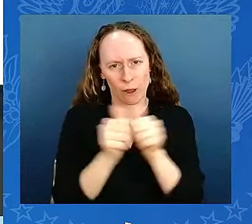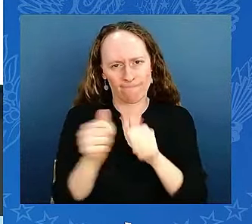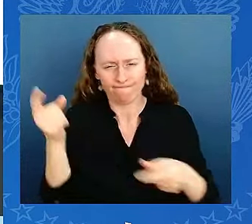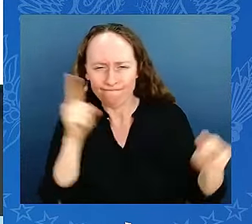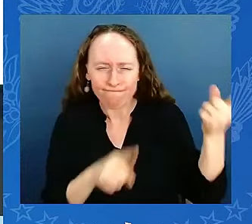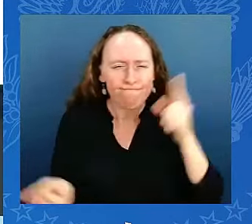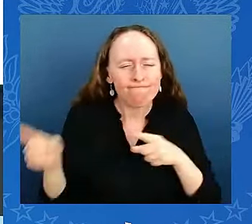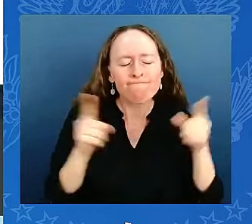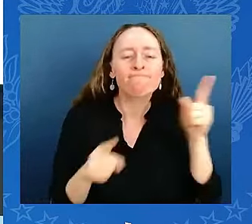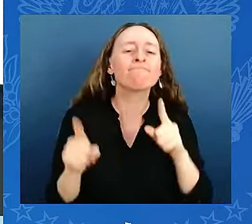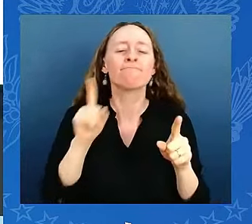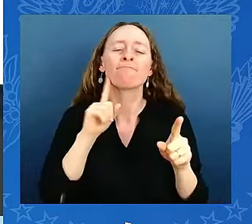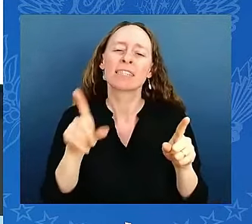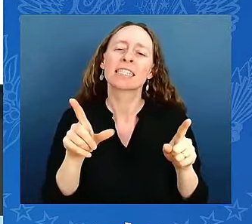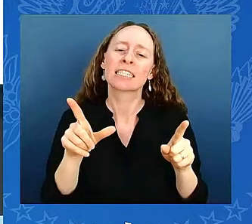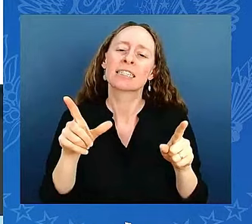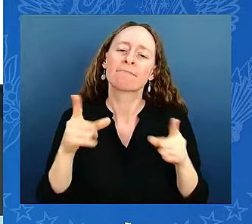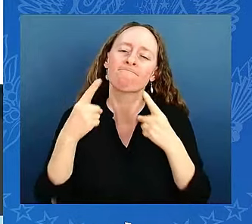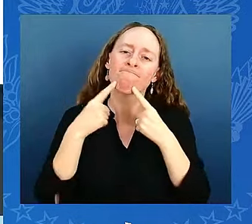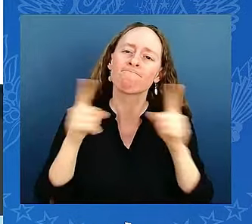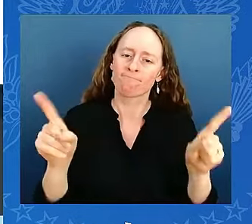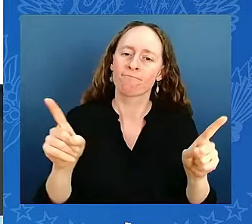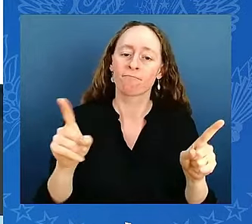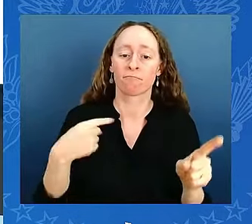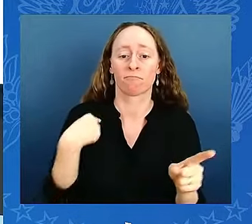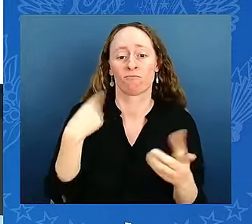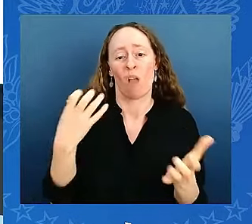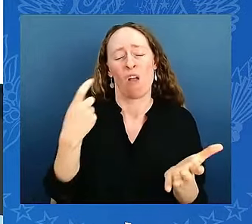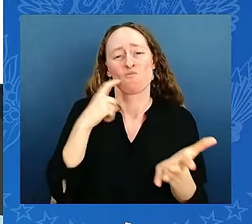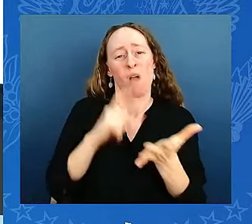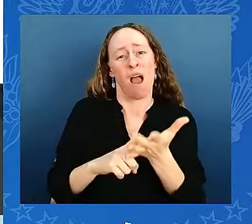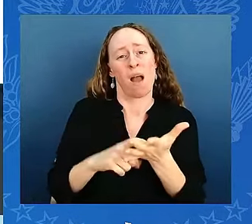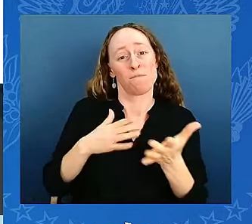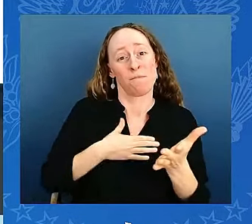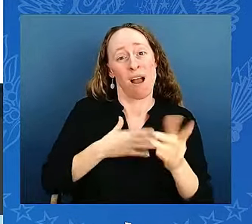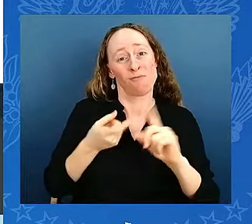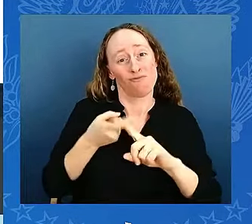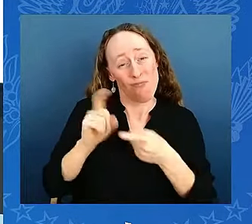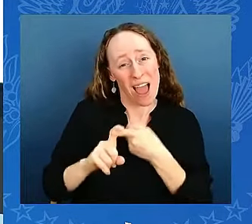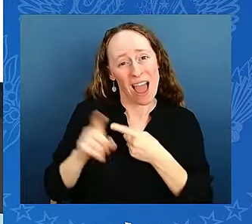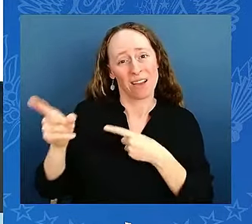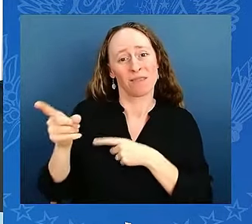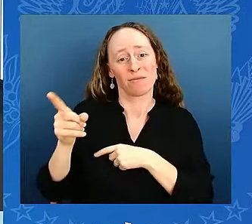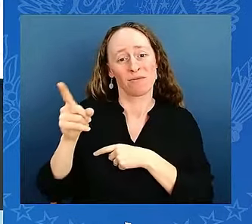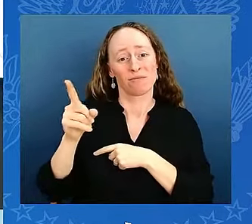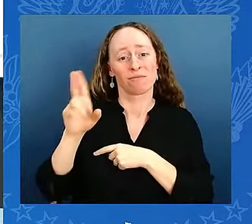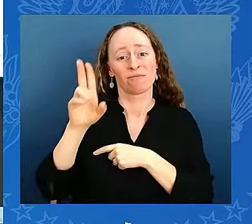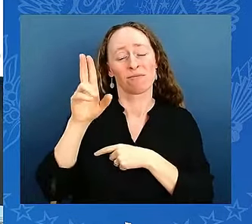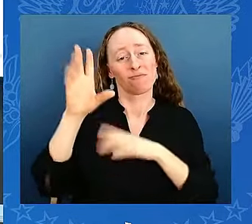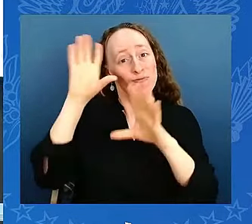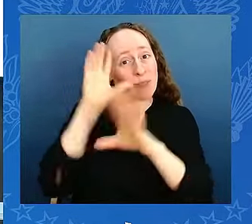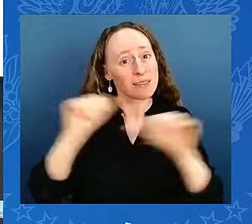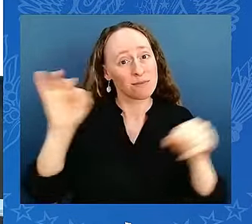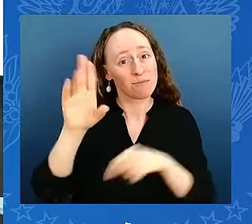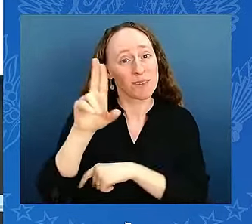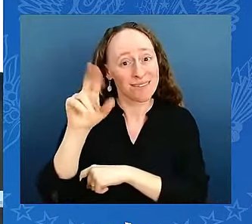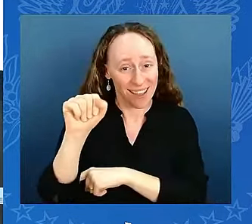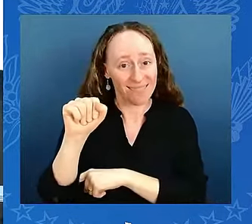my friend, the President of the United States of America, Joe Biden. Thank you, Gov. Good afternoon,